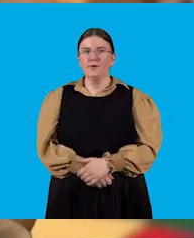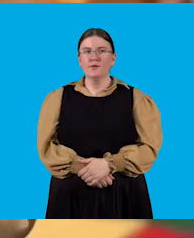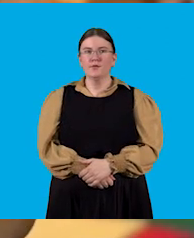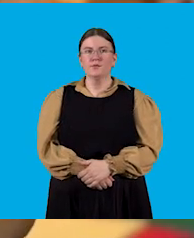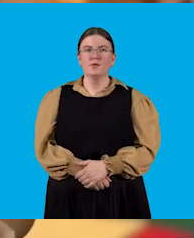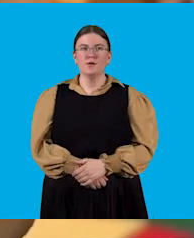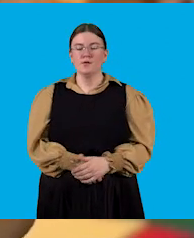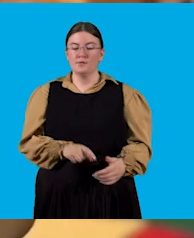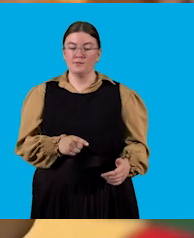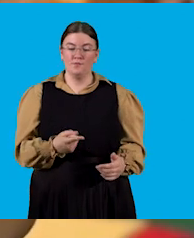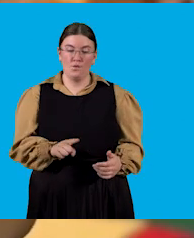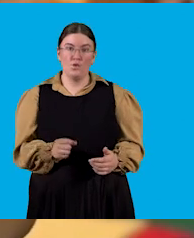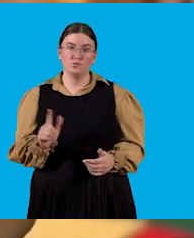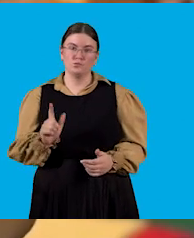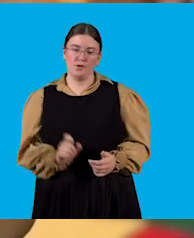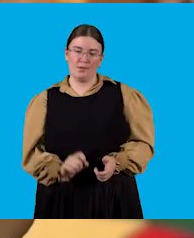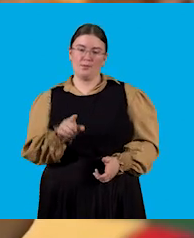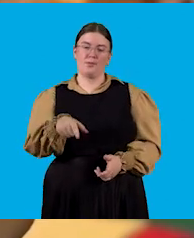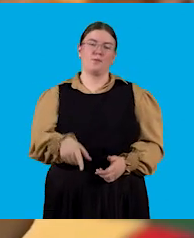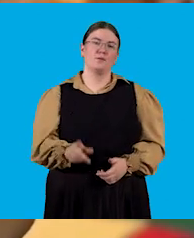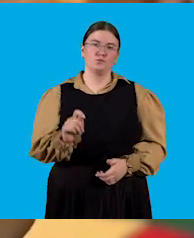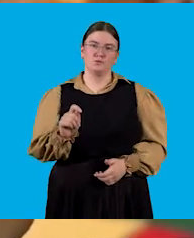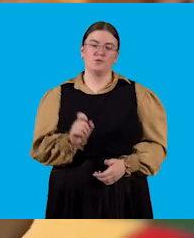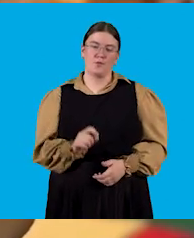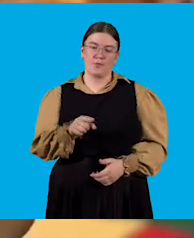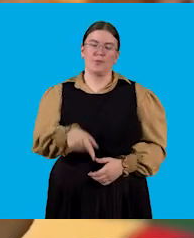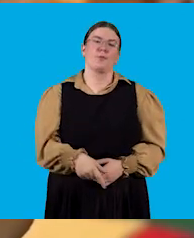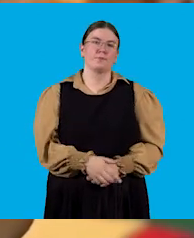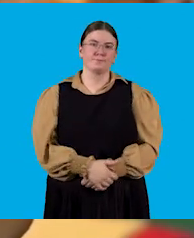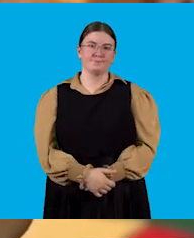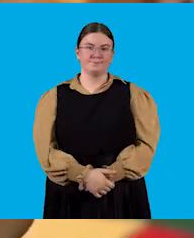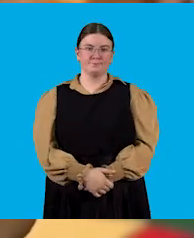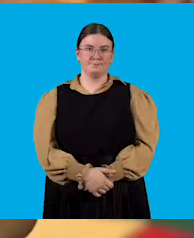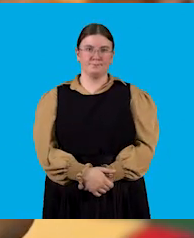and allows urine to be passed out or excreted.